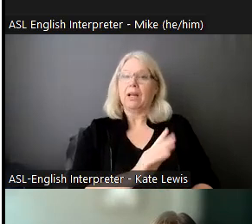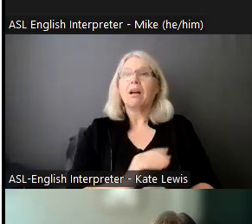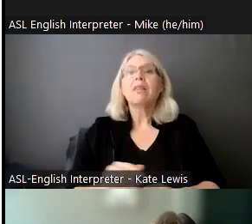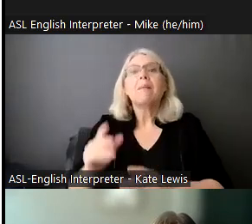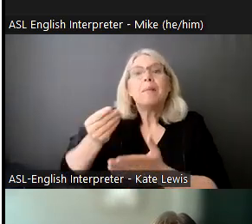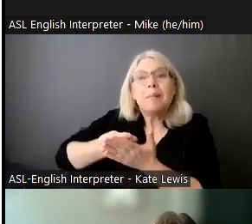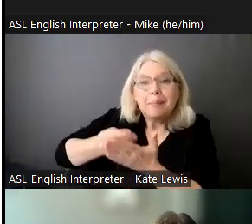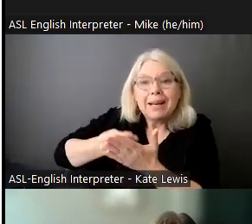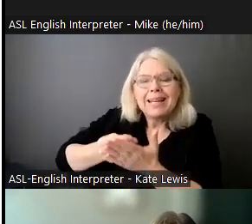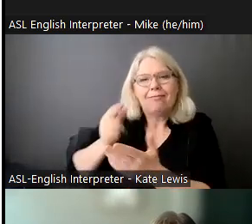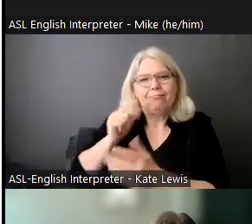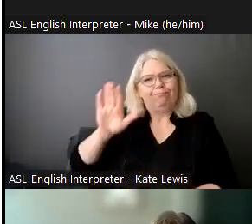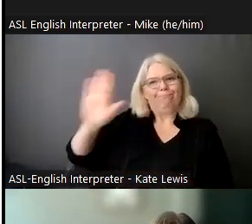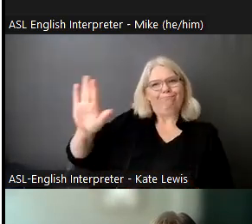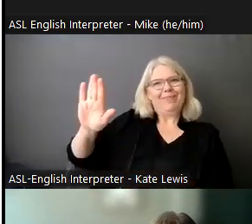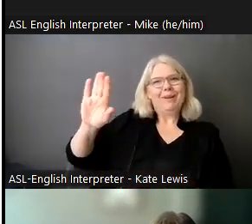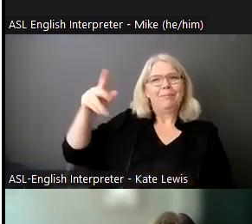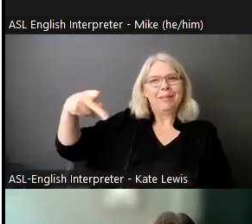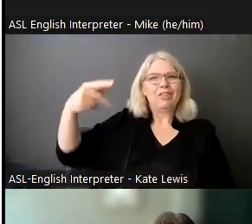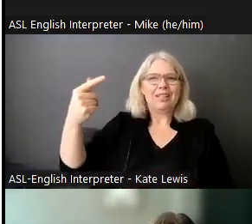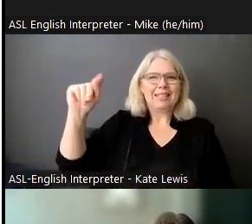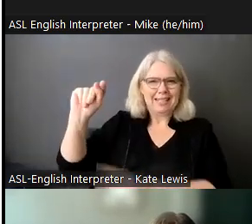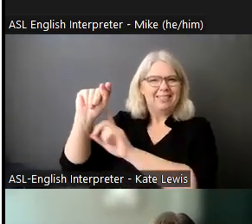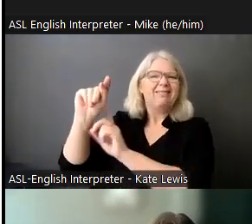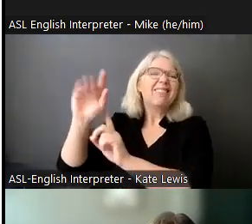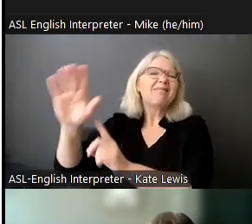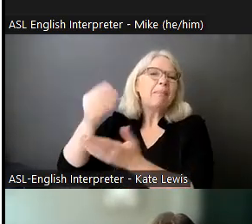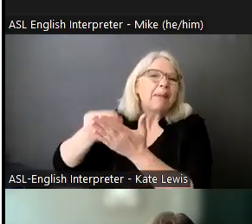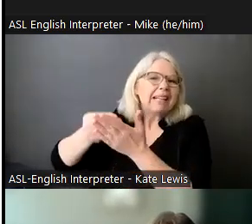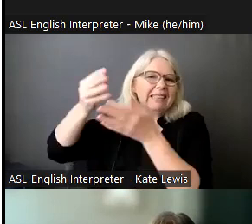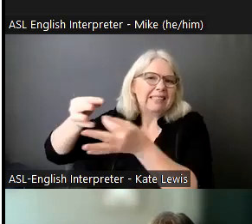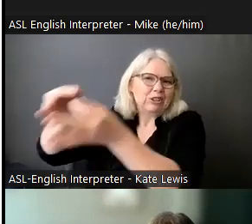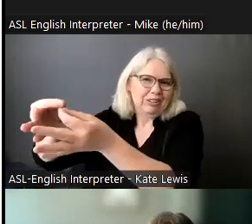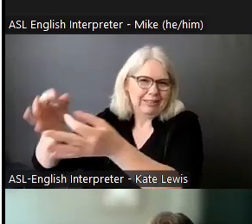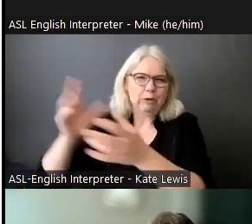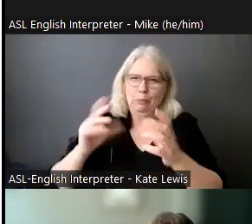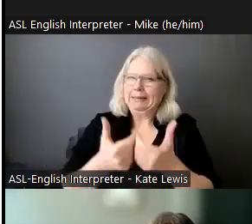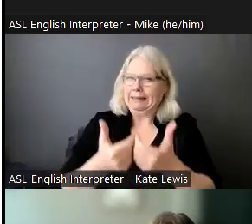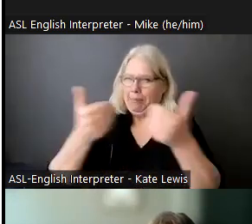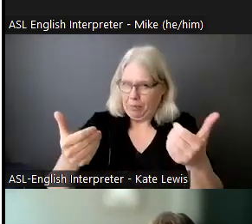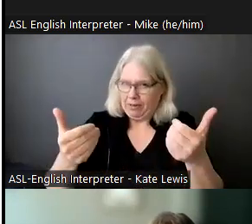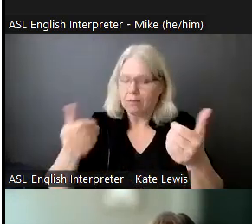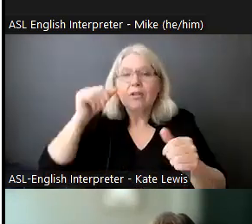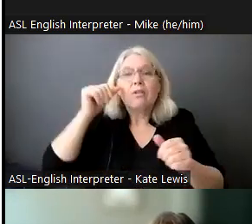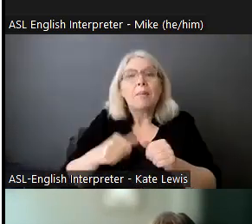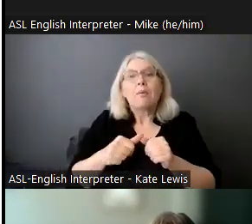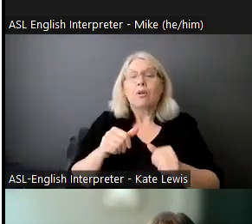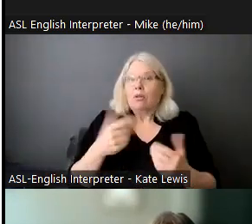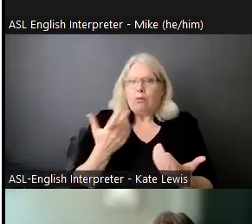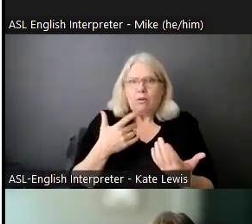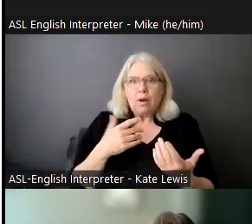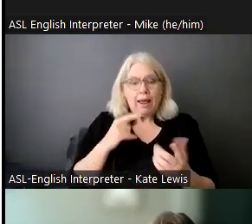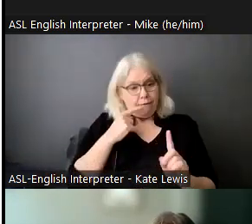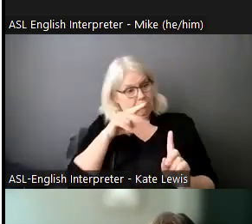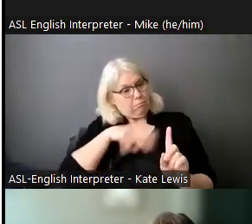of the norm if somebody is on public guardian. So just remember that capacity is specific for different